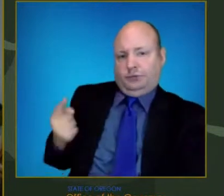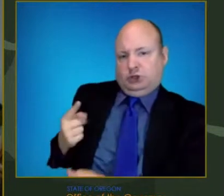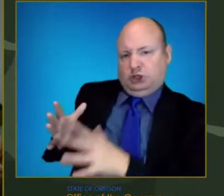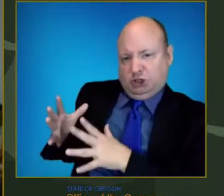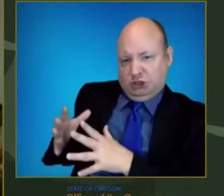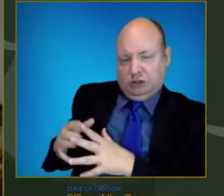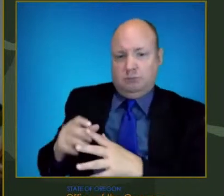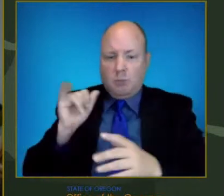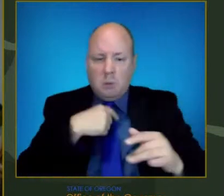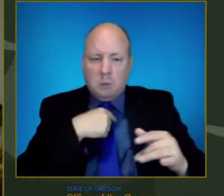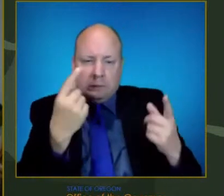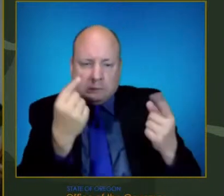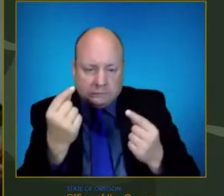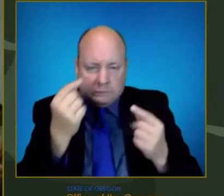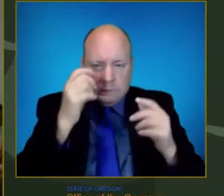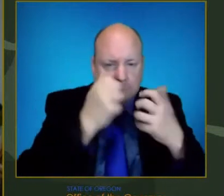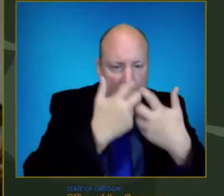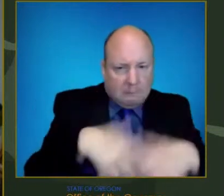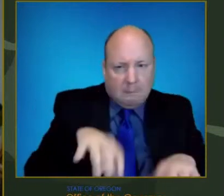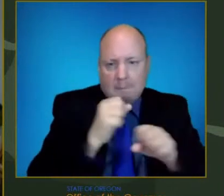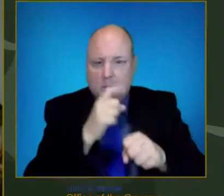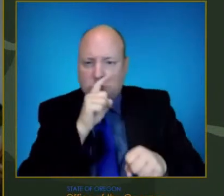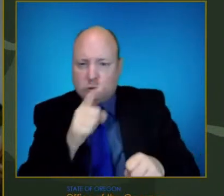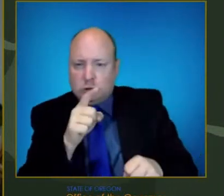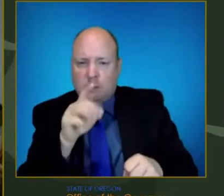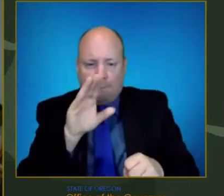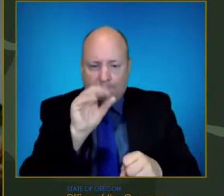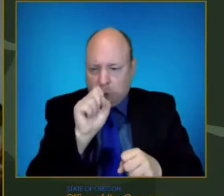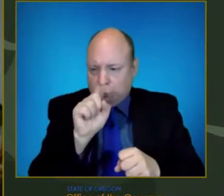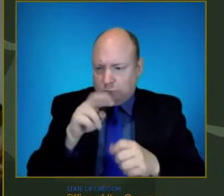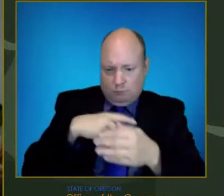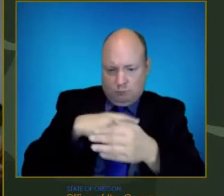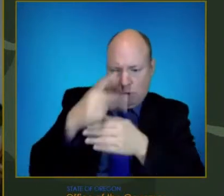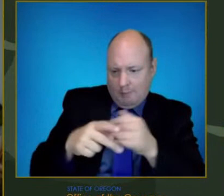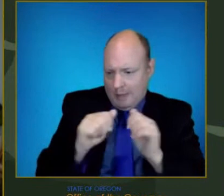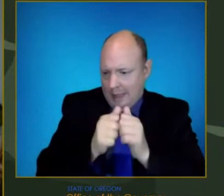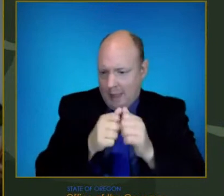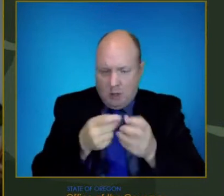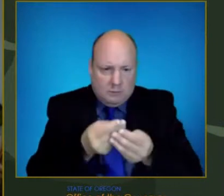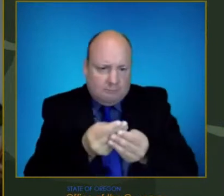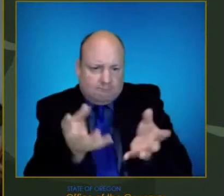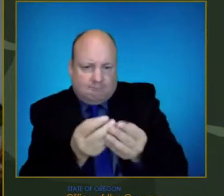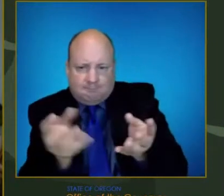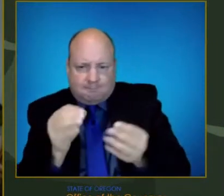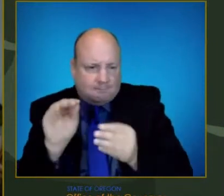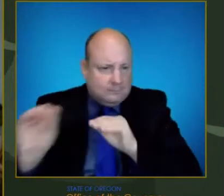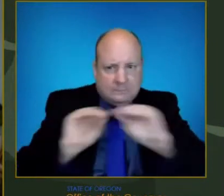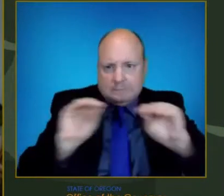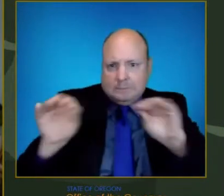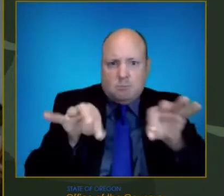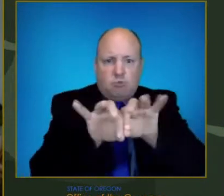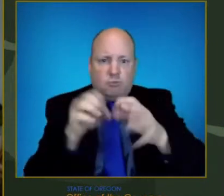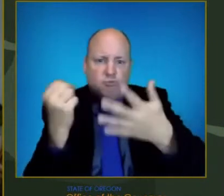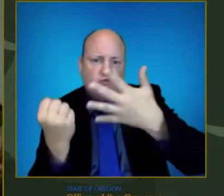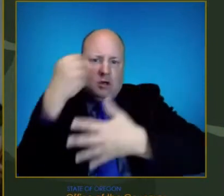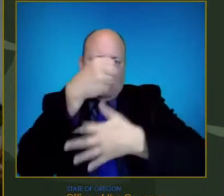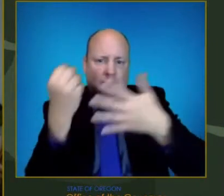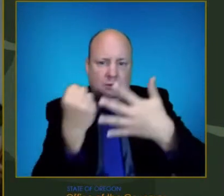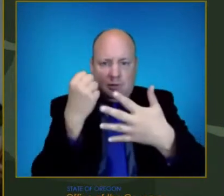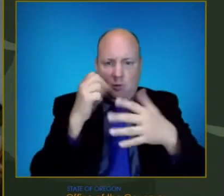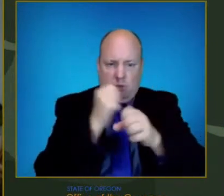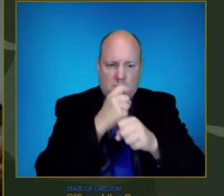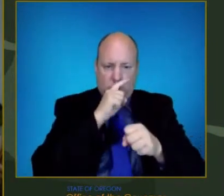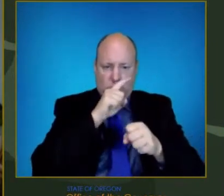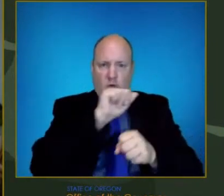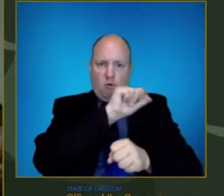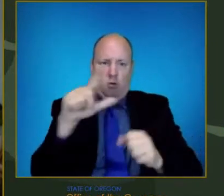booster program from suffering some of the same inequities that we've seen in the rollout of the initial doses. Now I'd like to touch briefly